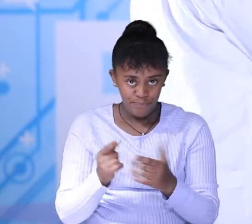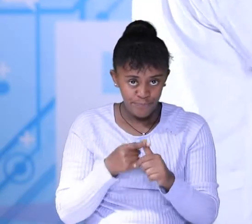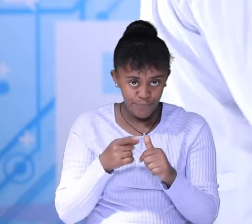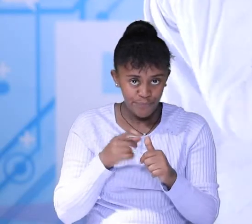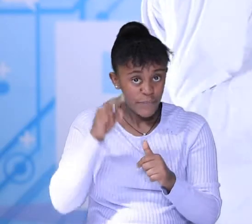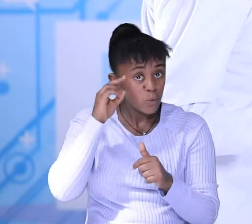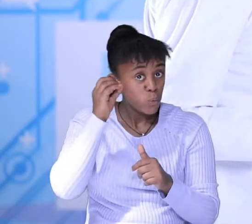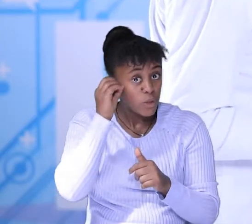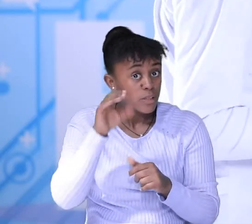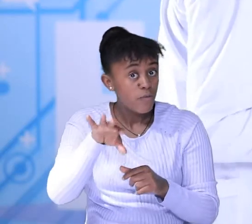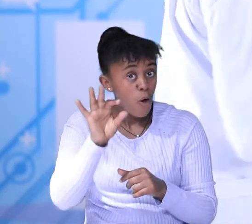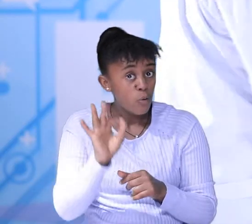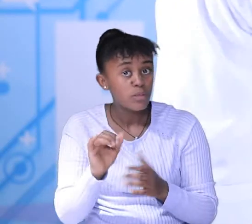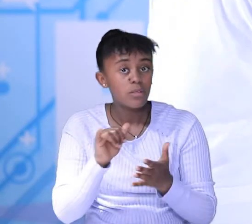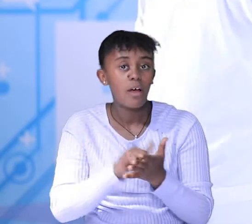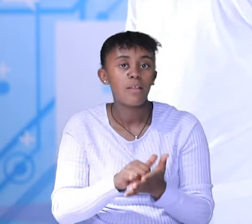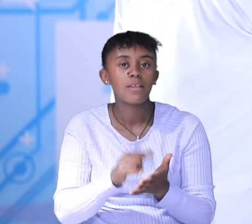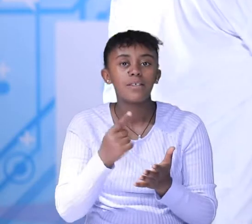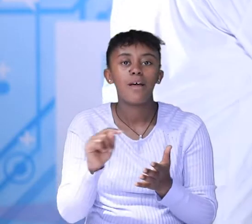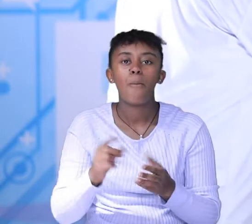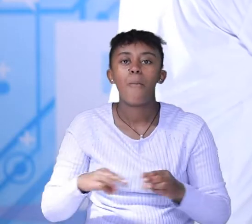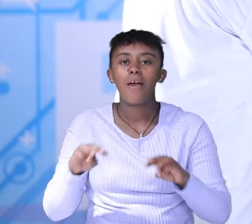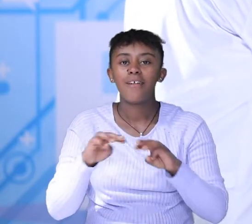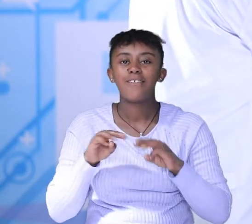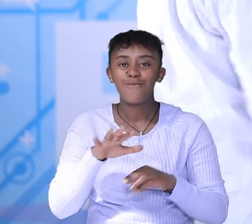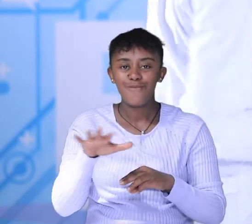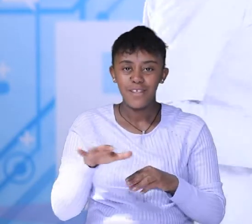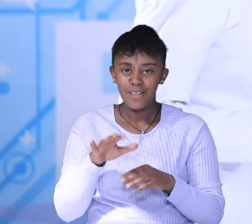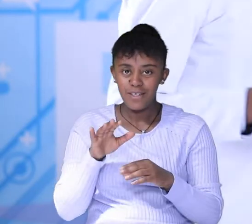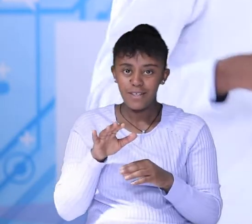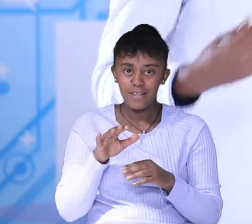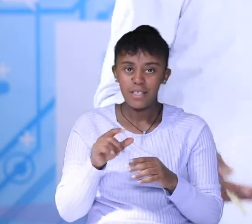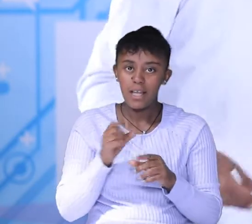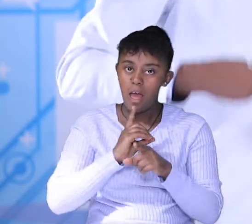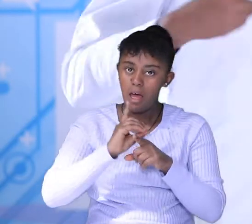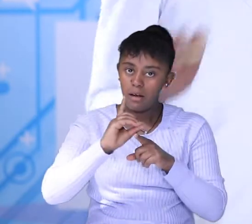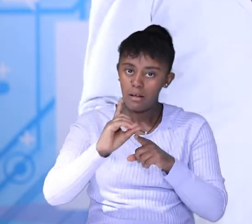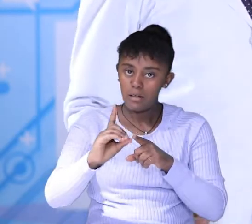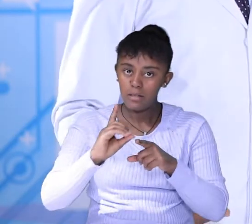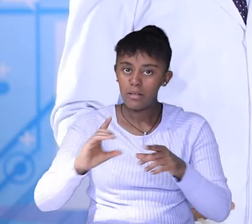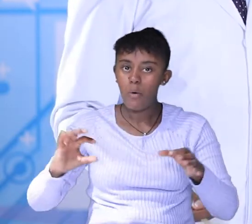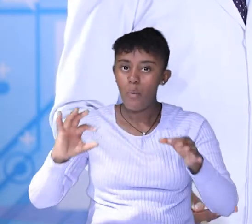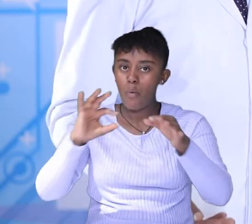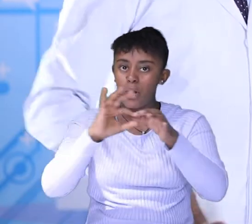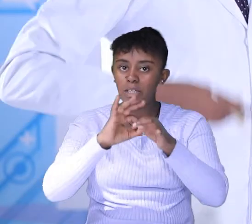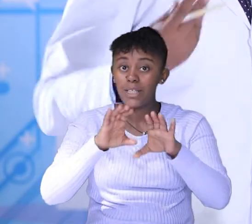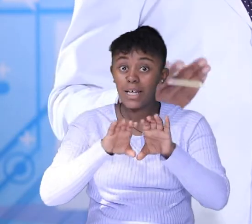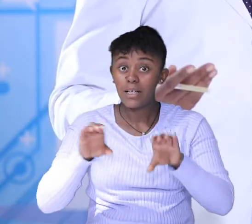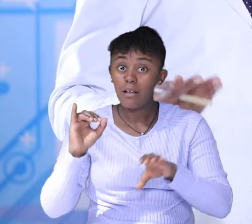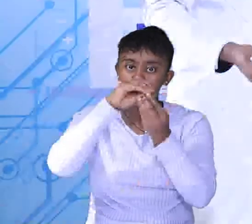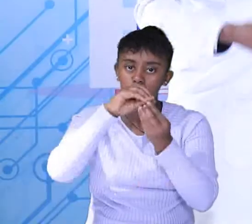you, meaning this segment is moving, tends to move towards you. So the force exerted